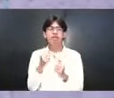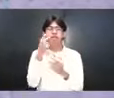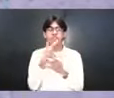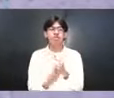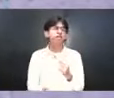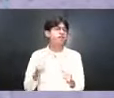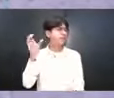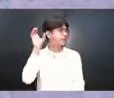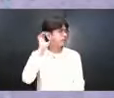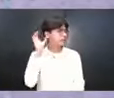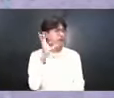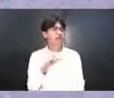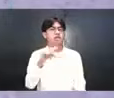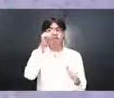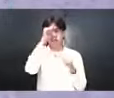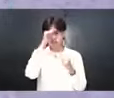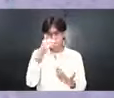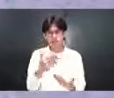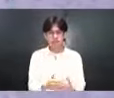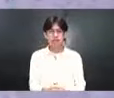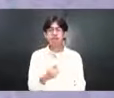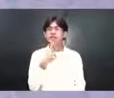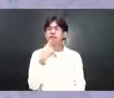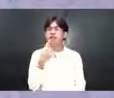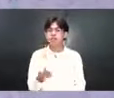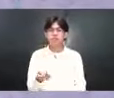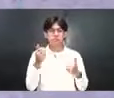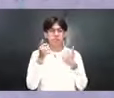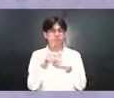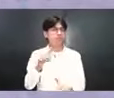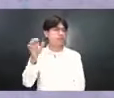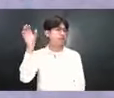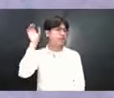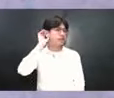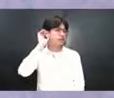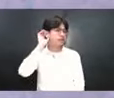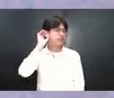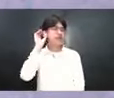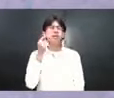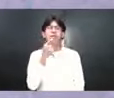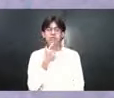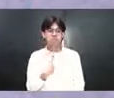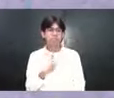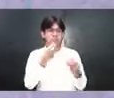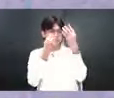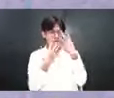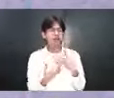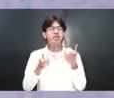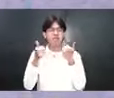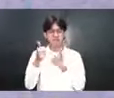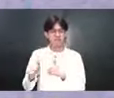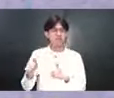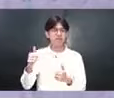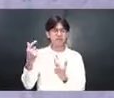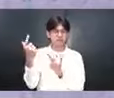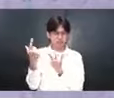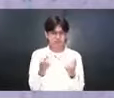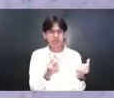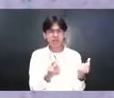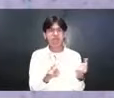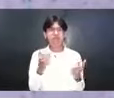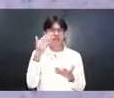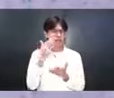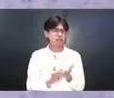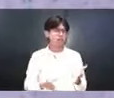and obeying. Narinig mo at sinunod mo. Yung iba naririnig